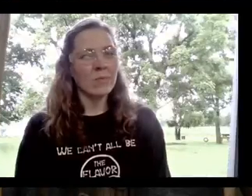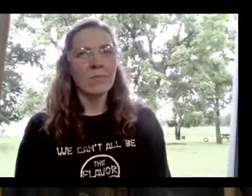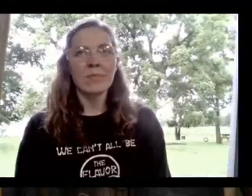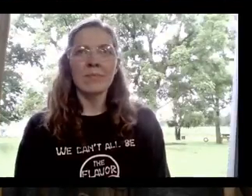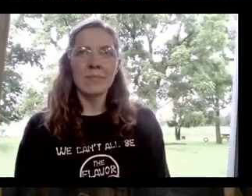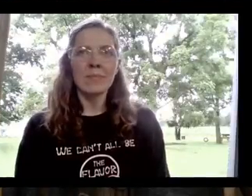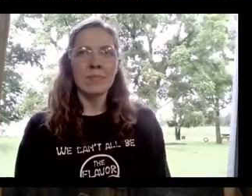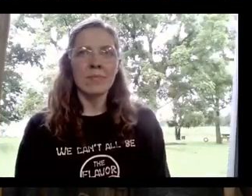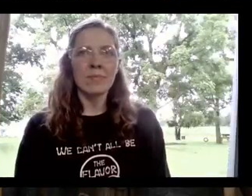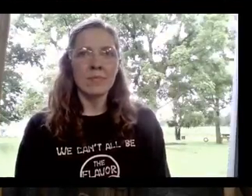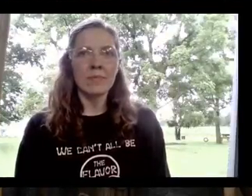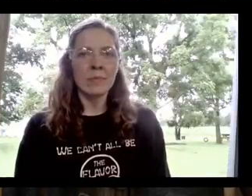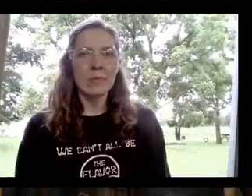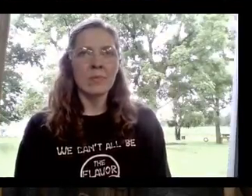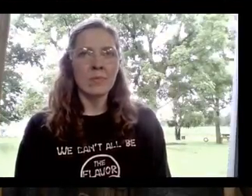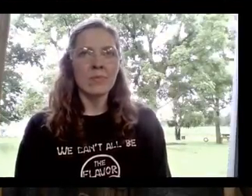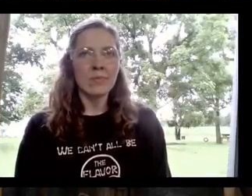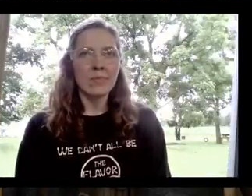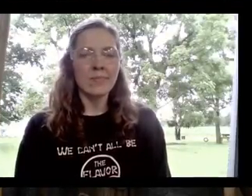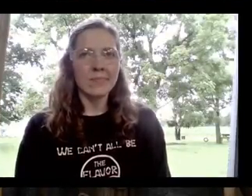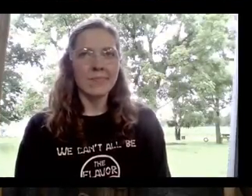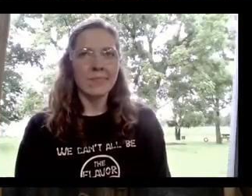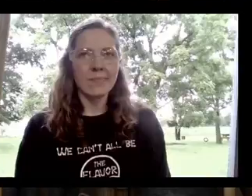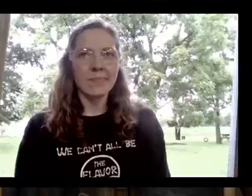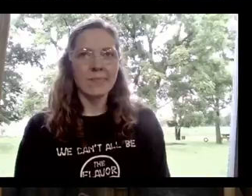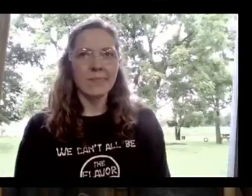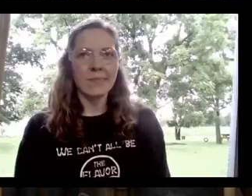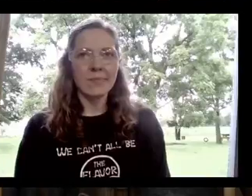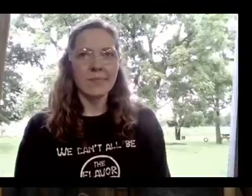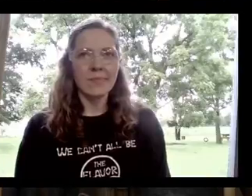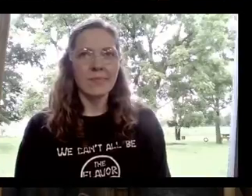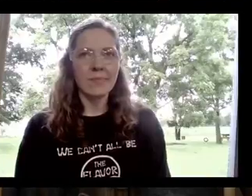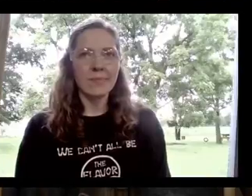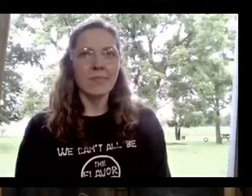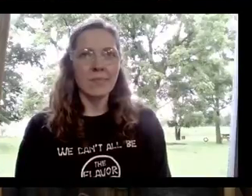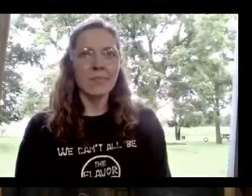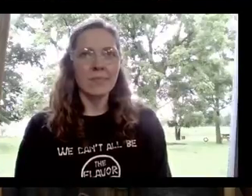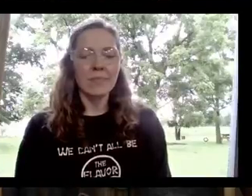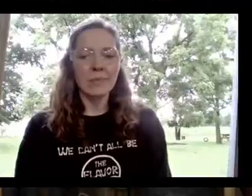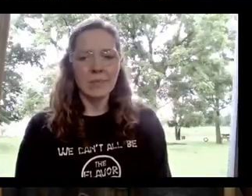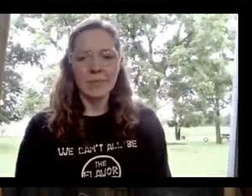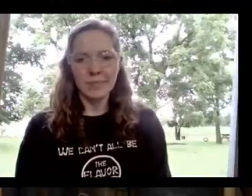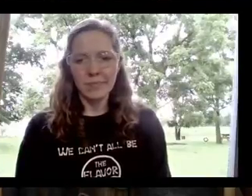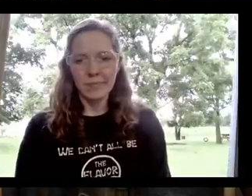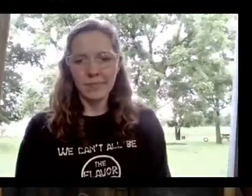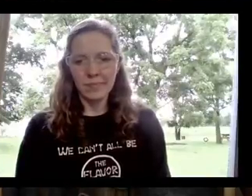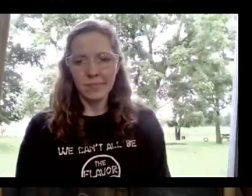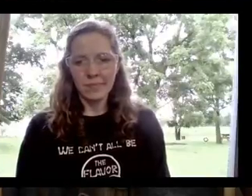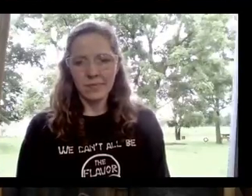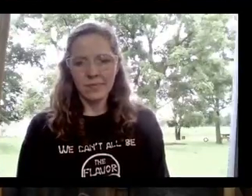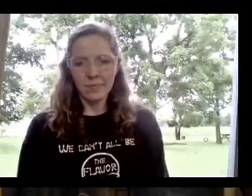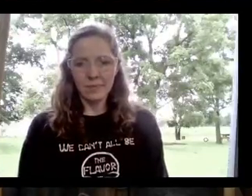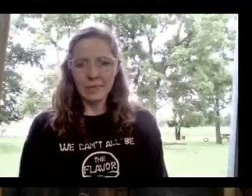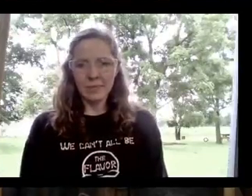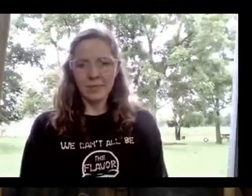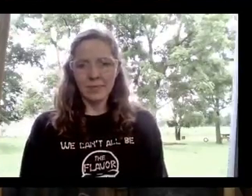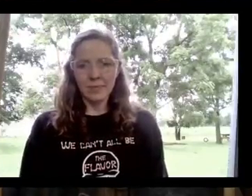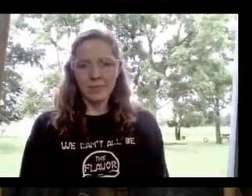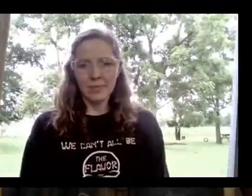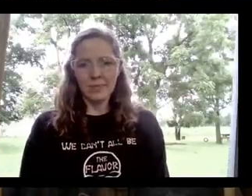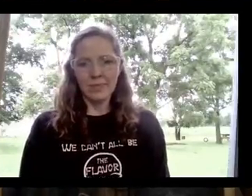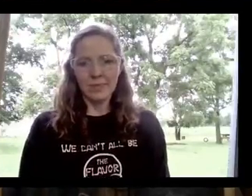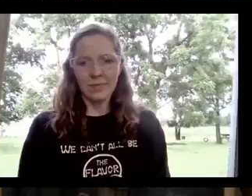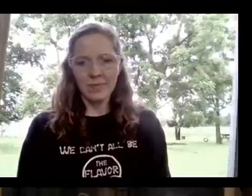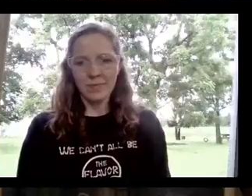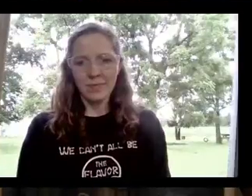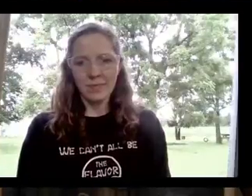kind of cling to me when I start sweating, and that just intensifies that heat right against my skin because they get wet, and then the